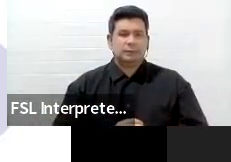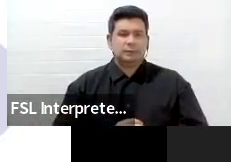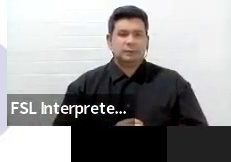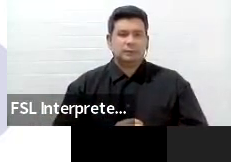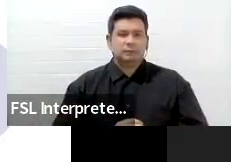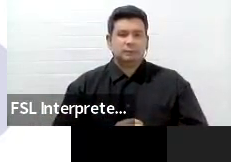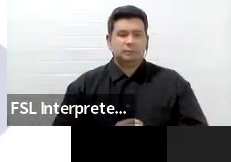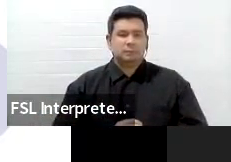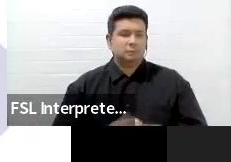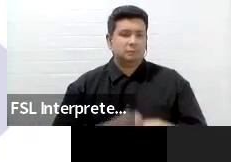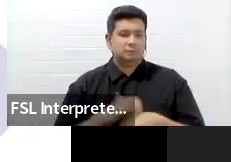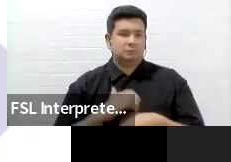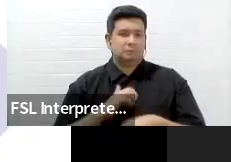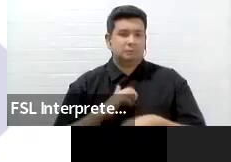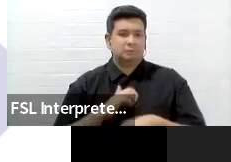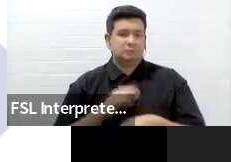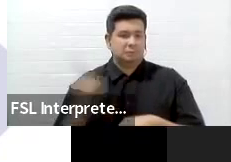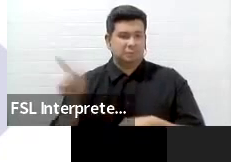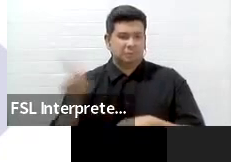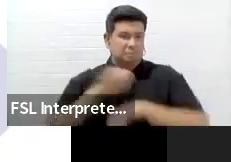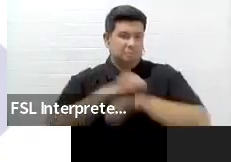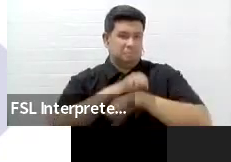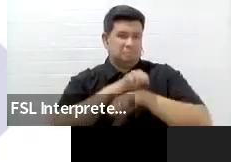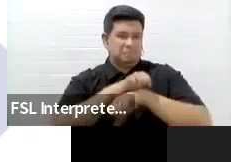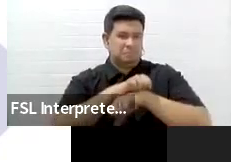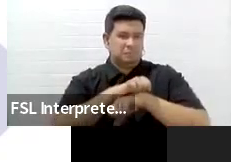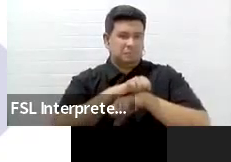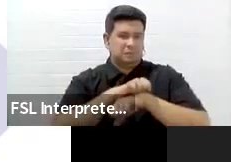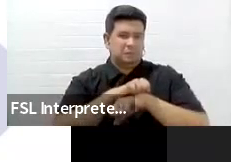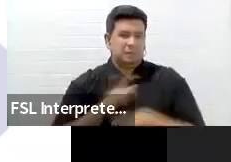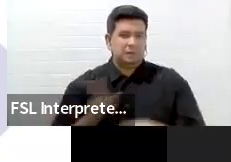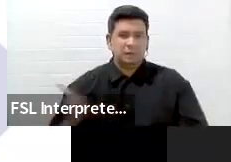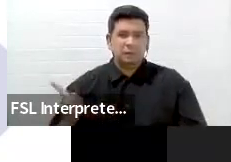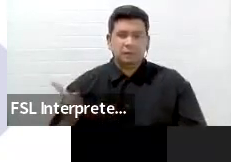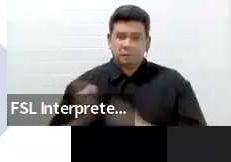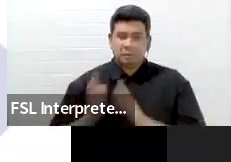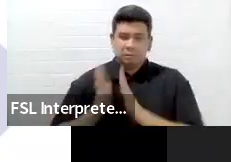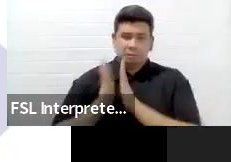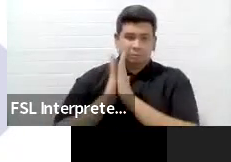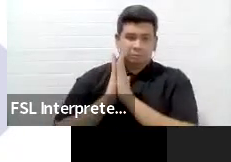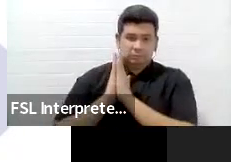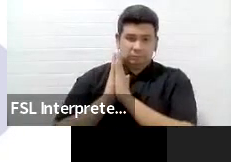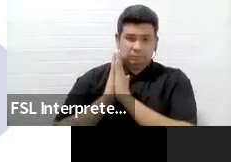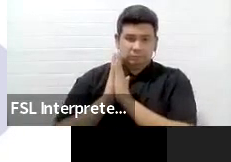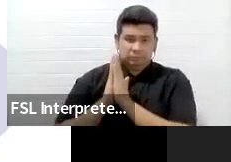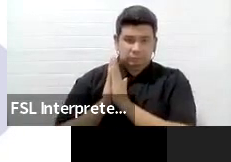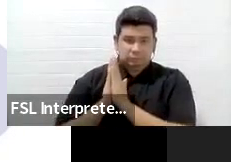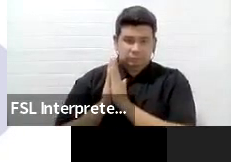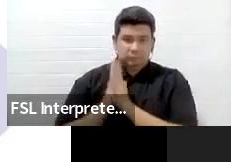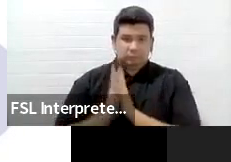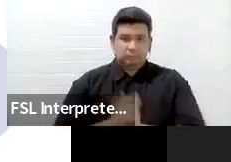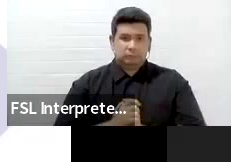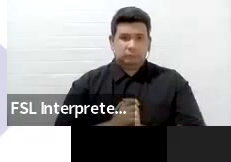English, but this was a prayer um, for